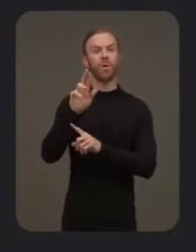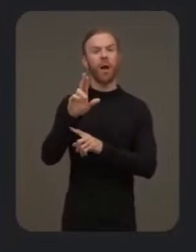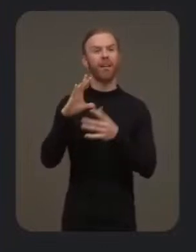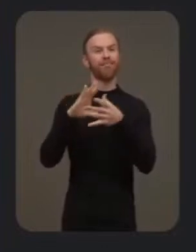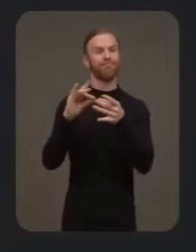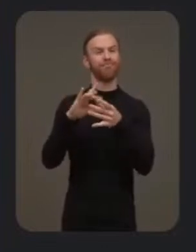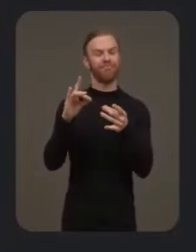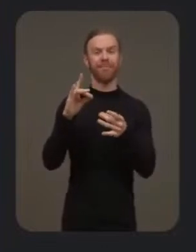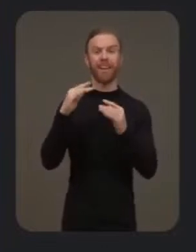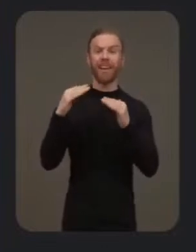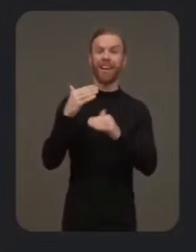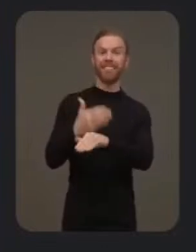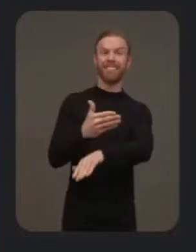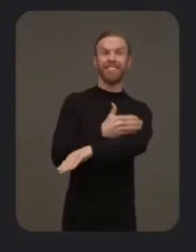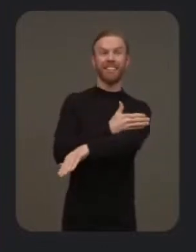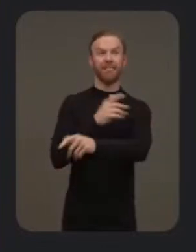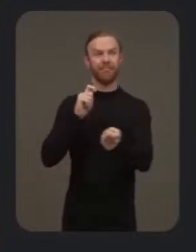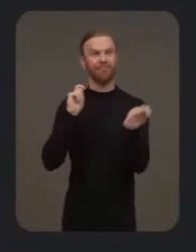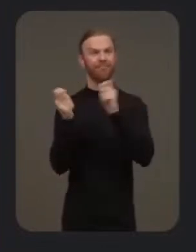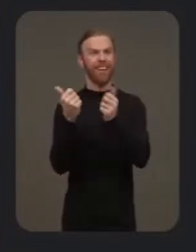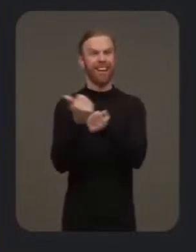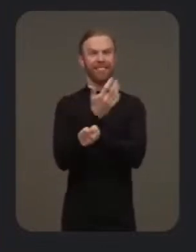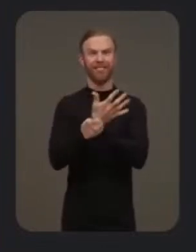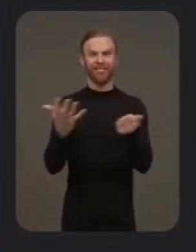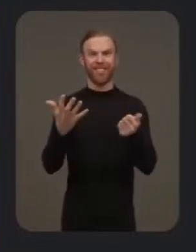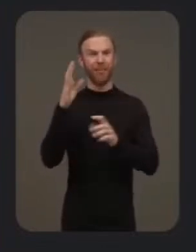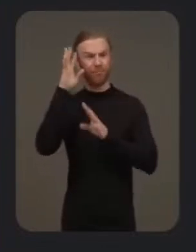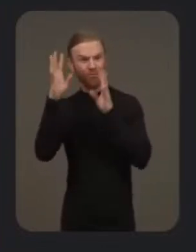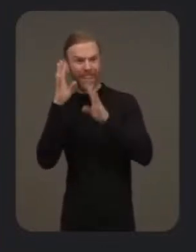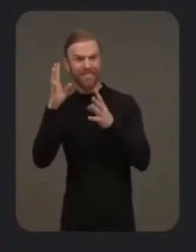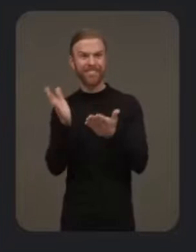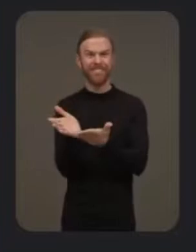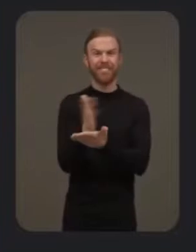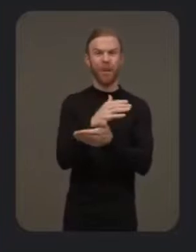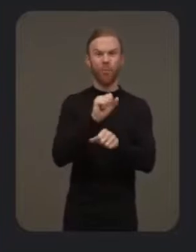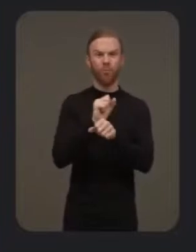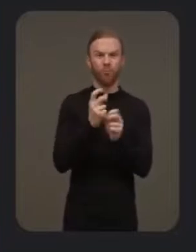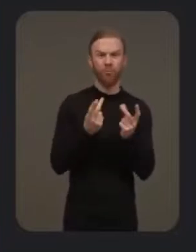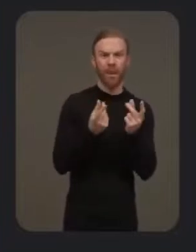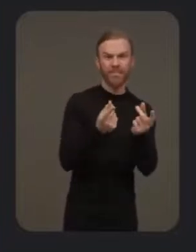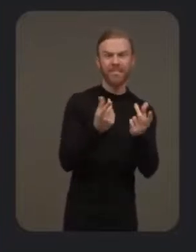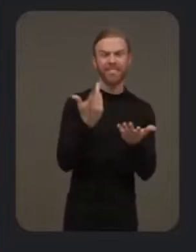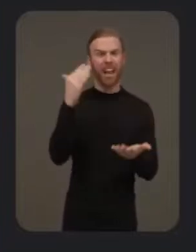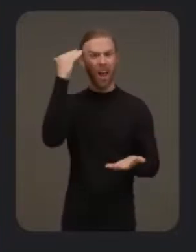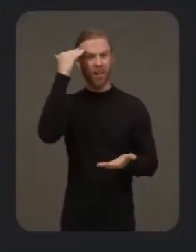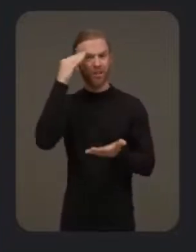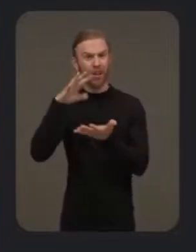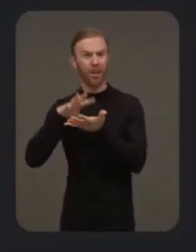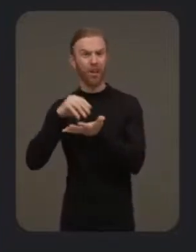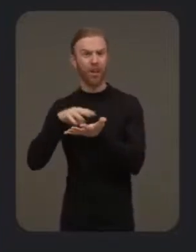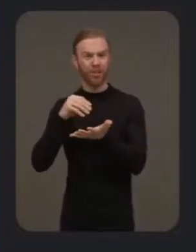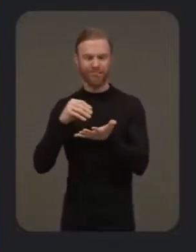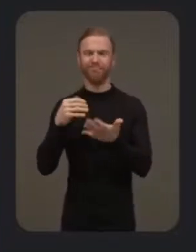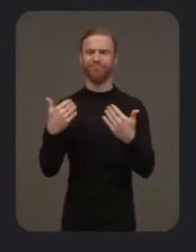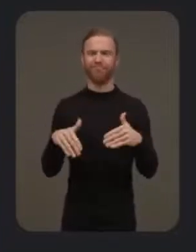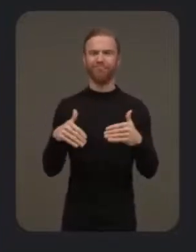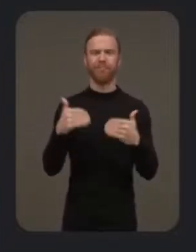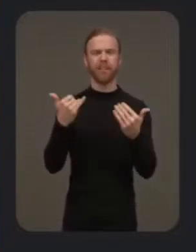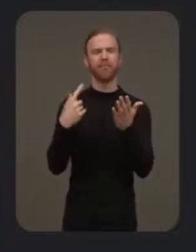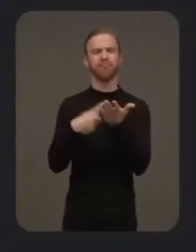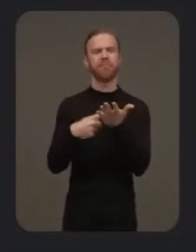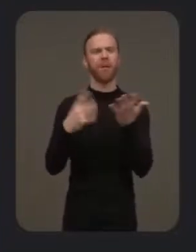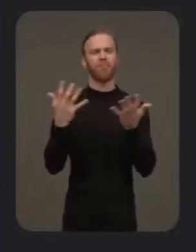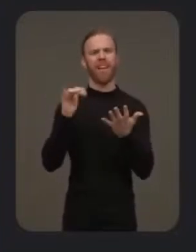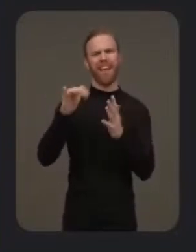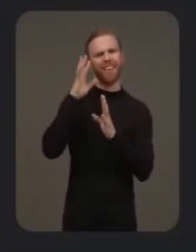new advances are transforming everything from creativity and productivity to knowledge and learning. Now let's talk about